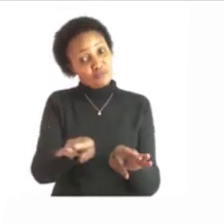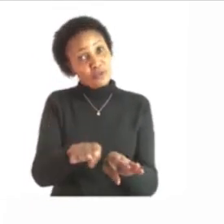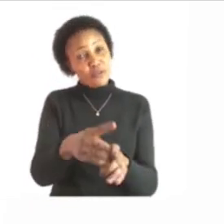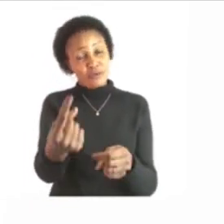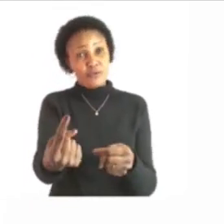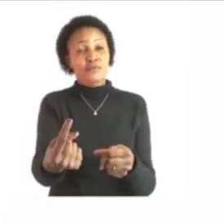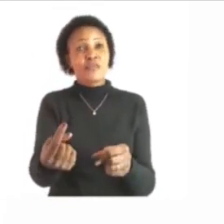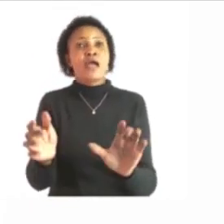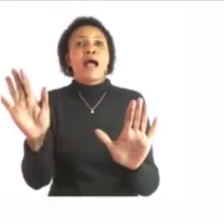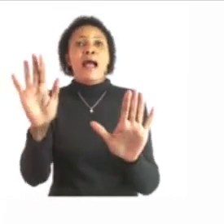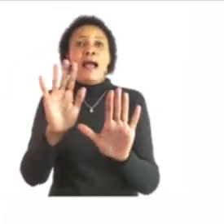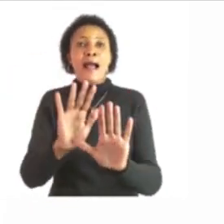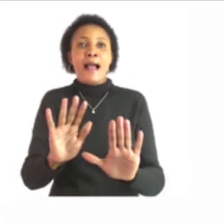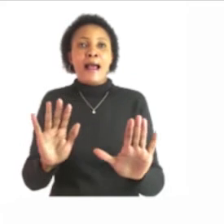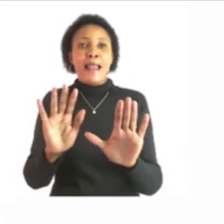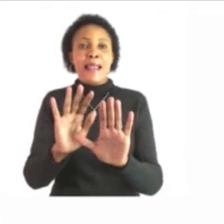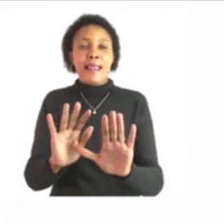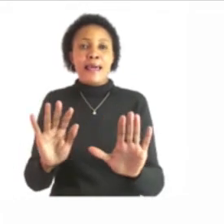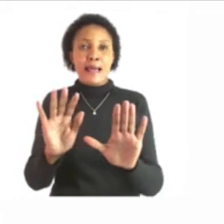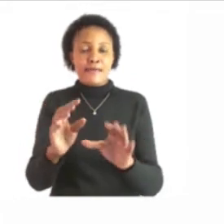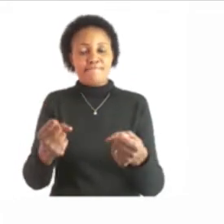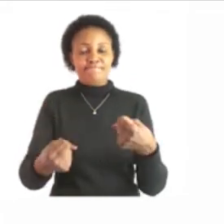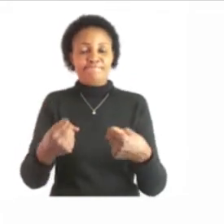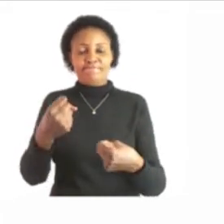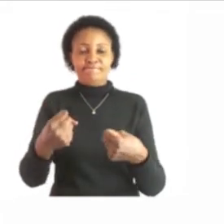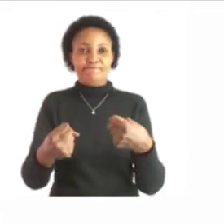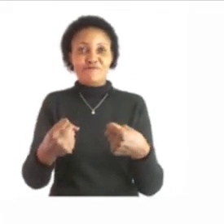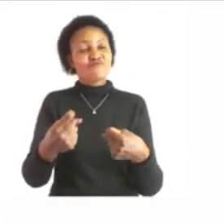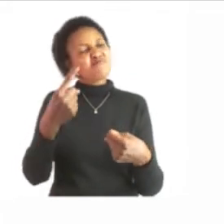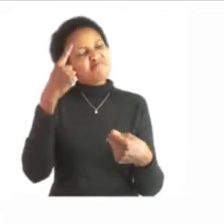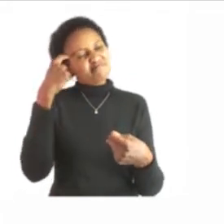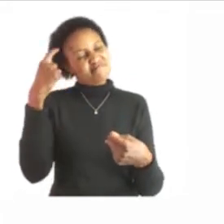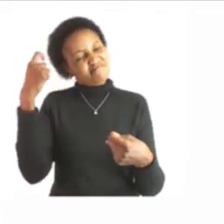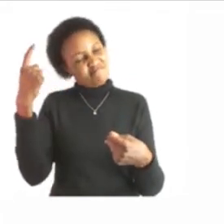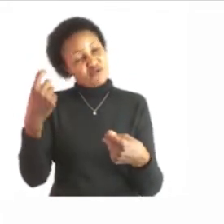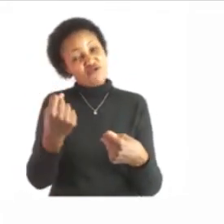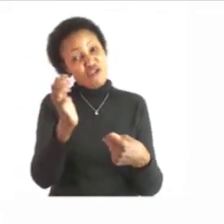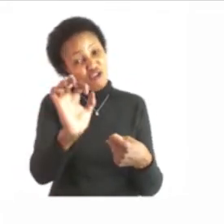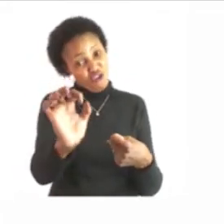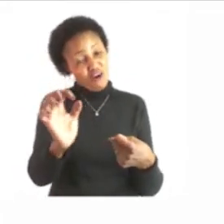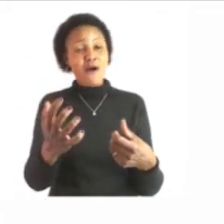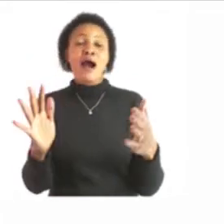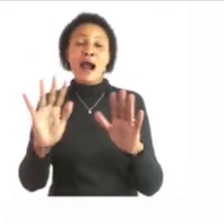You have to color in this car. Just imagine it's your own car, color it in.